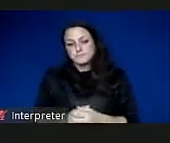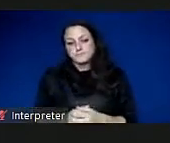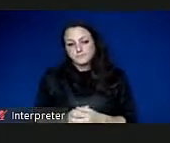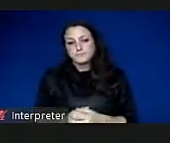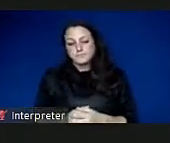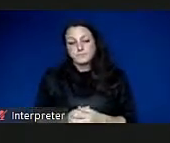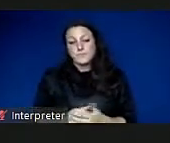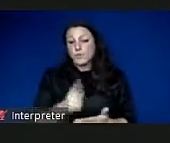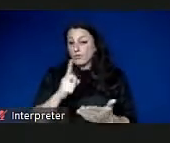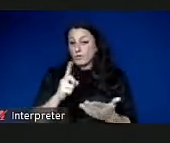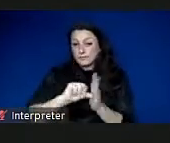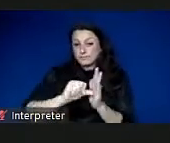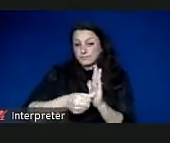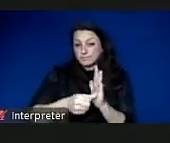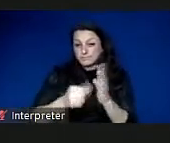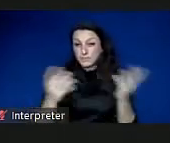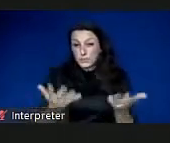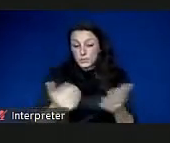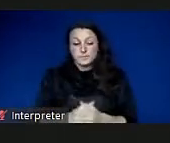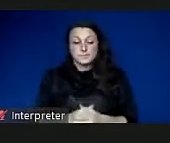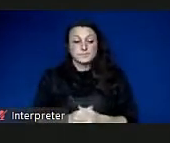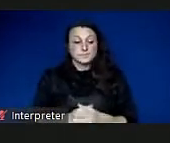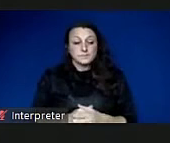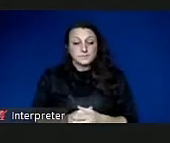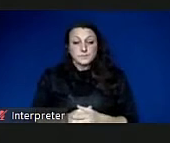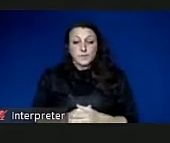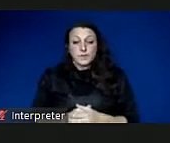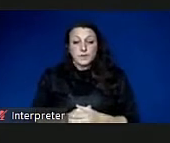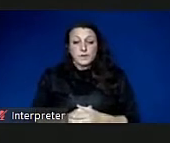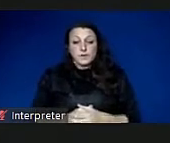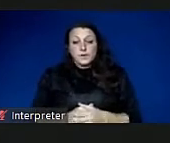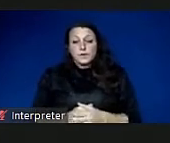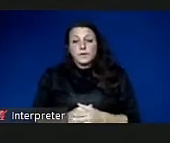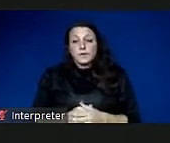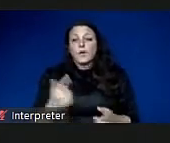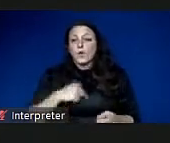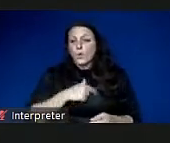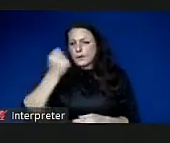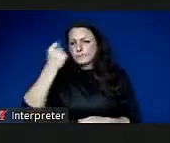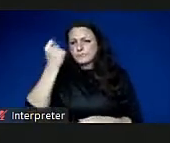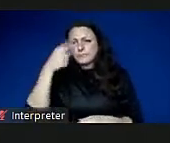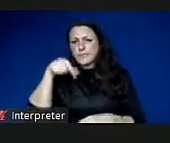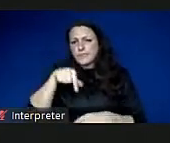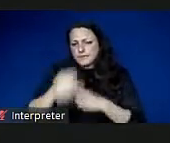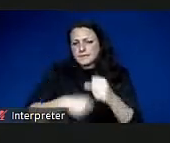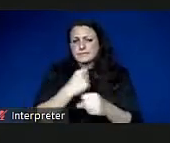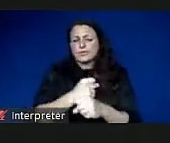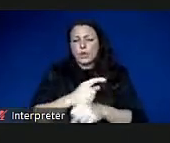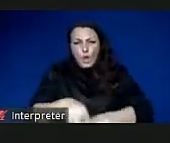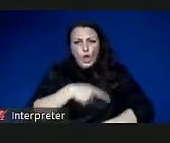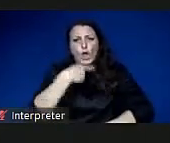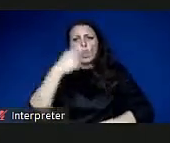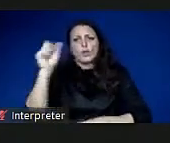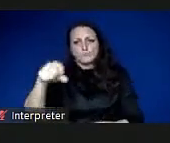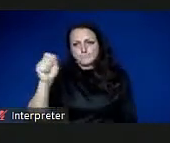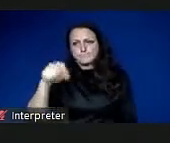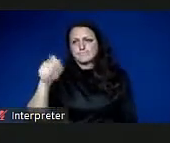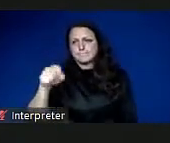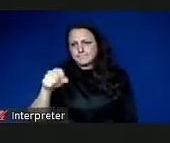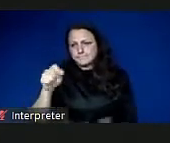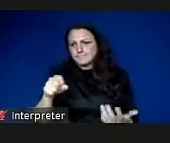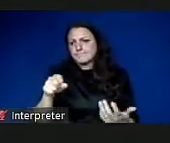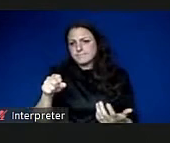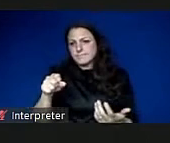want to emphasize here is that we know how long this year has been for the residents of